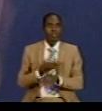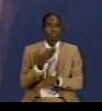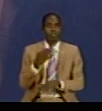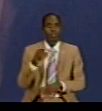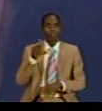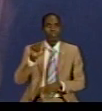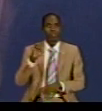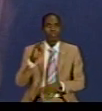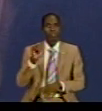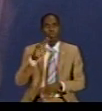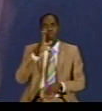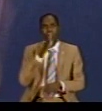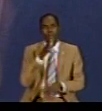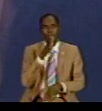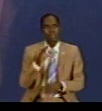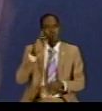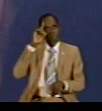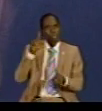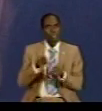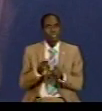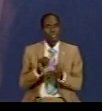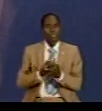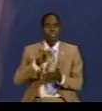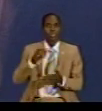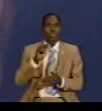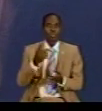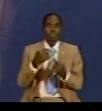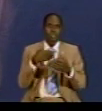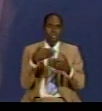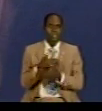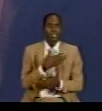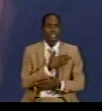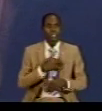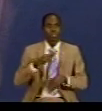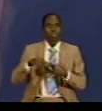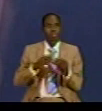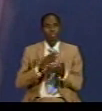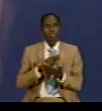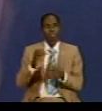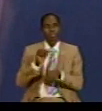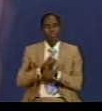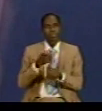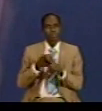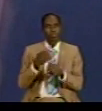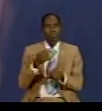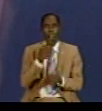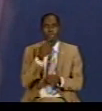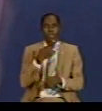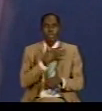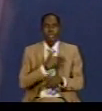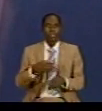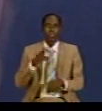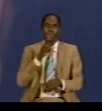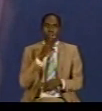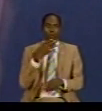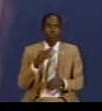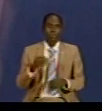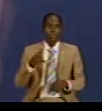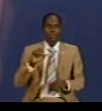flock of Laban, his mother's brother. And Jacob kissed Rachel, and lifted up his voice, and